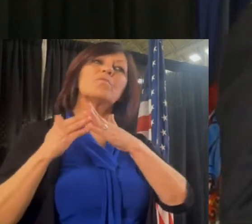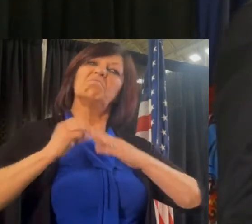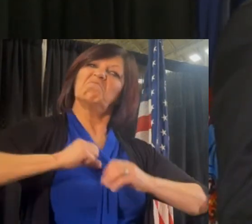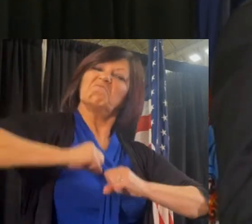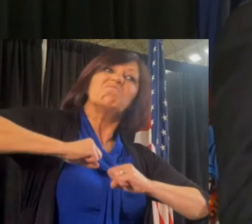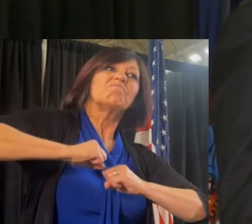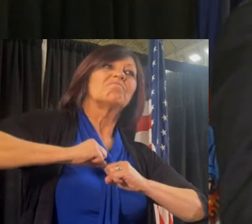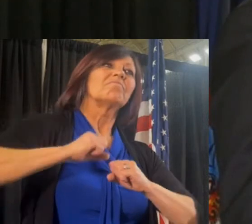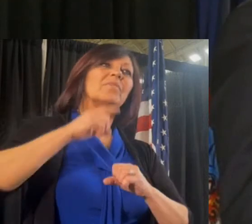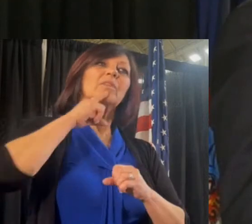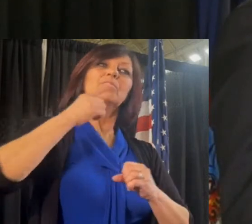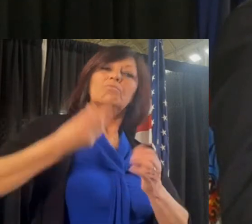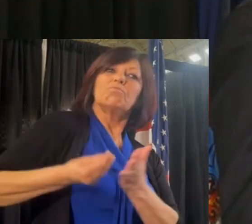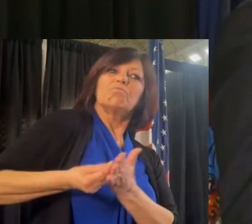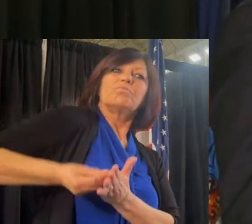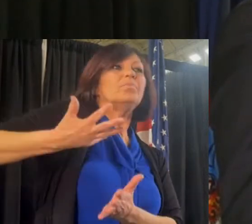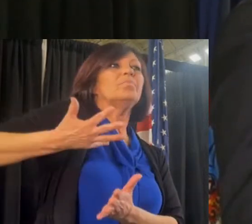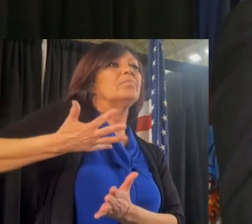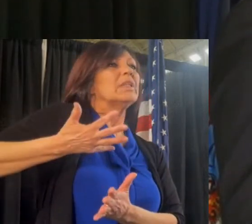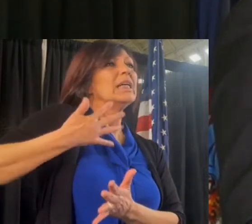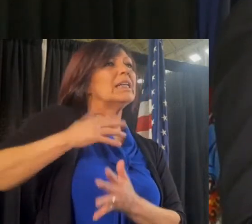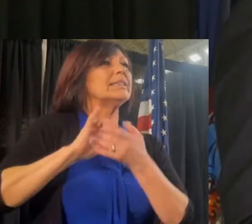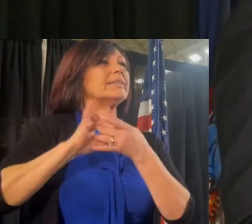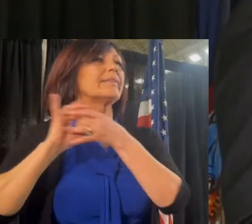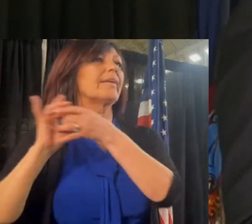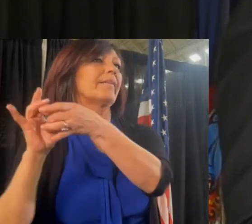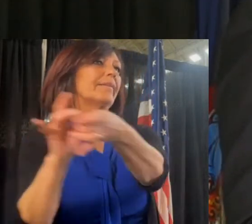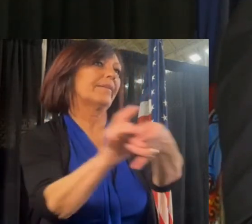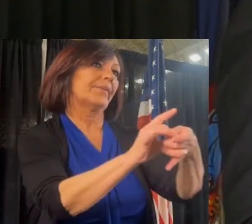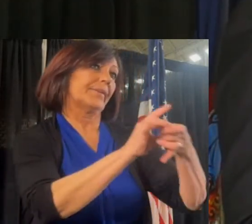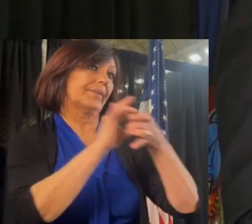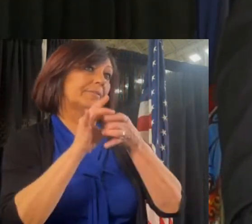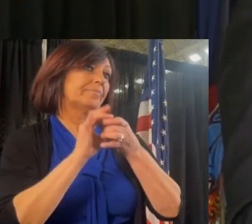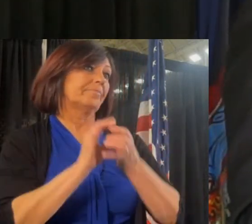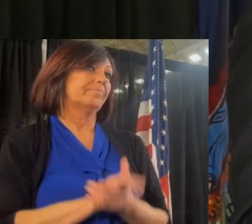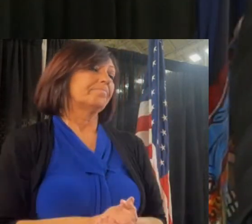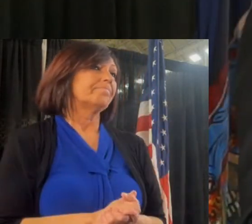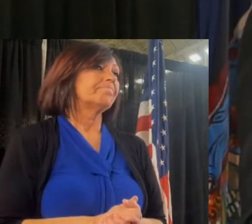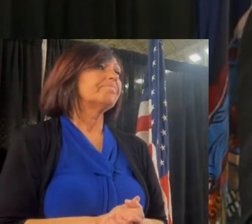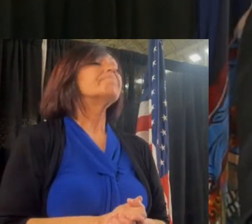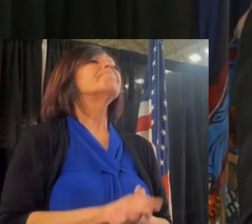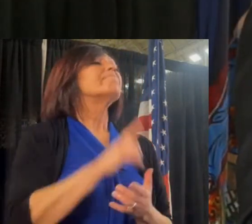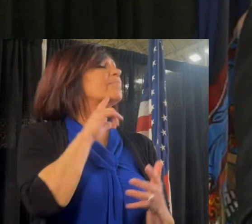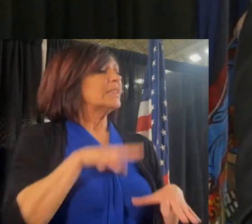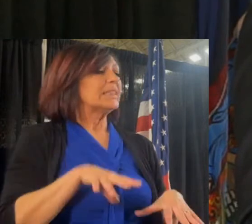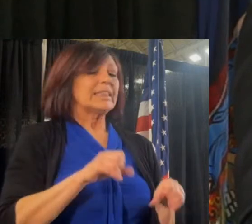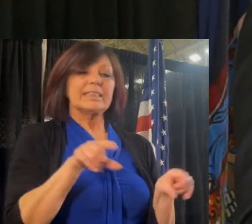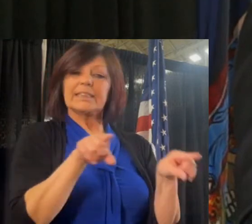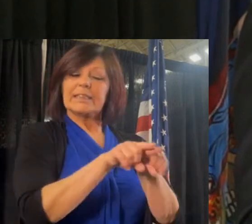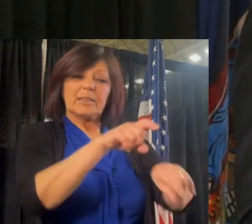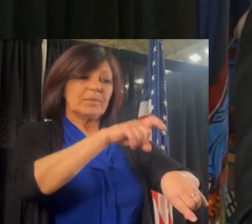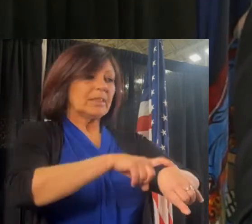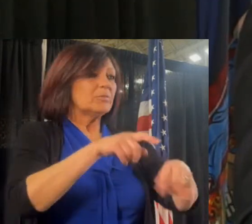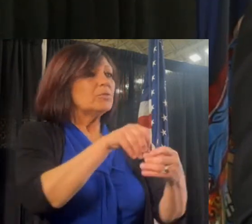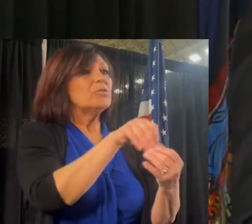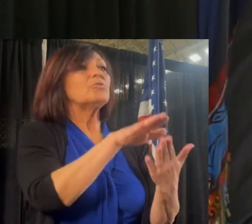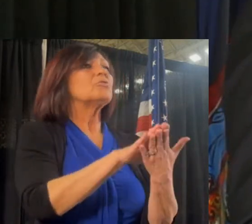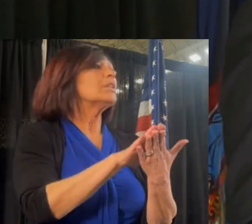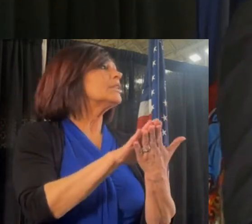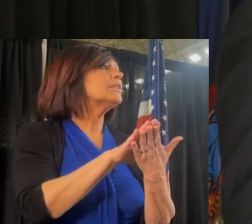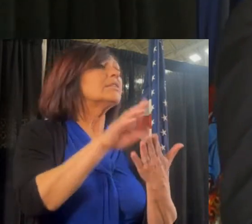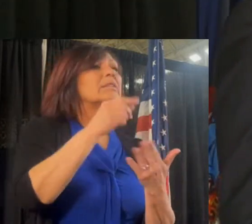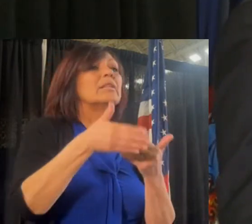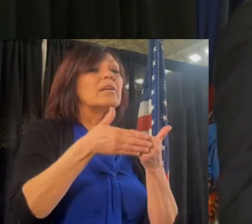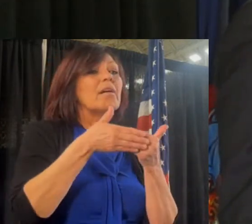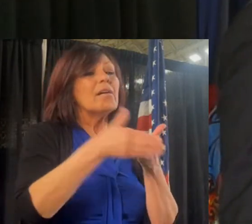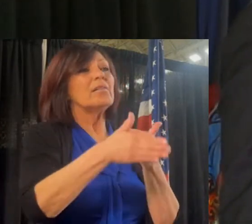resilience, prosperity, and solidarity. It will take just as much time to address the post-pandemic